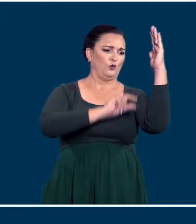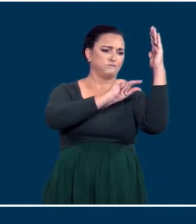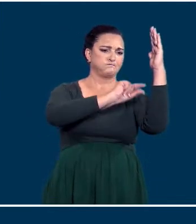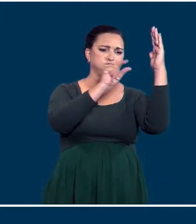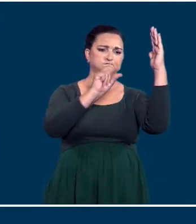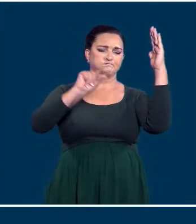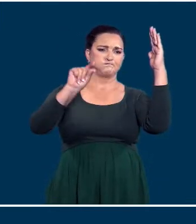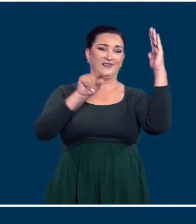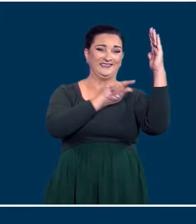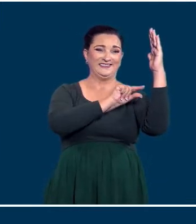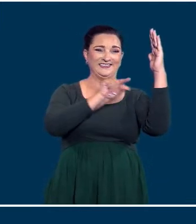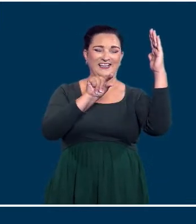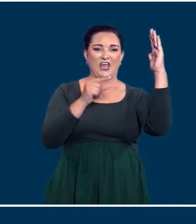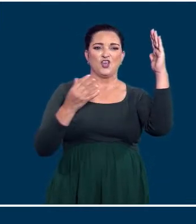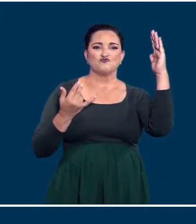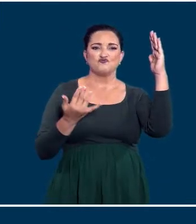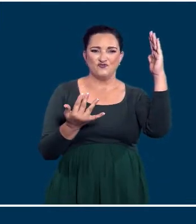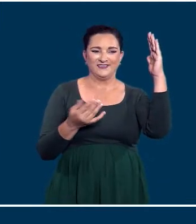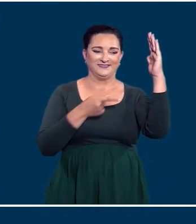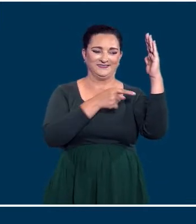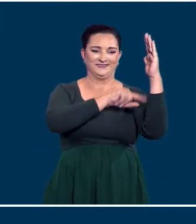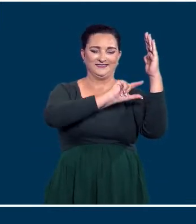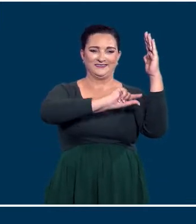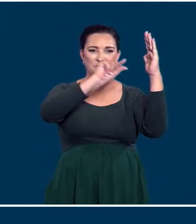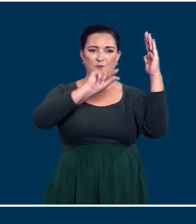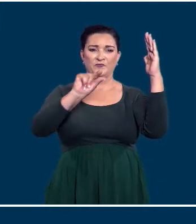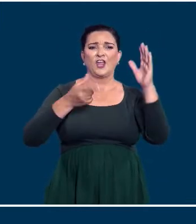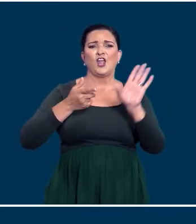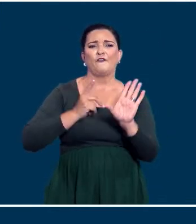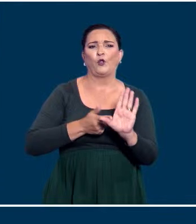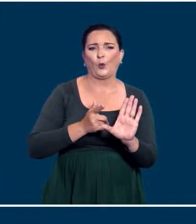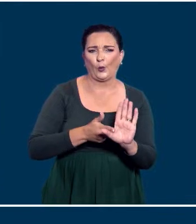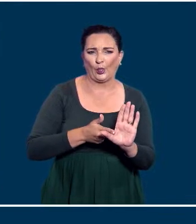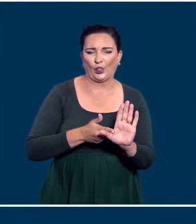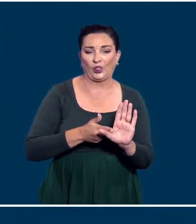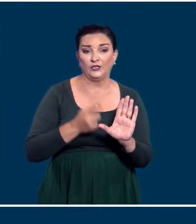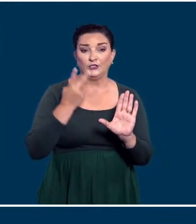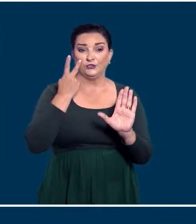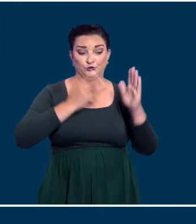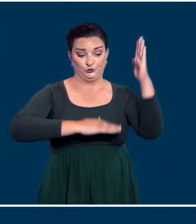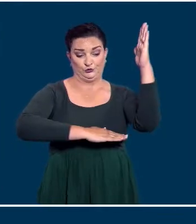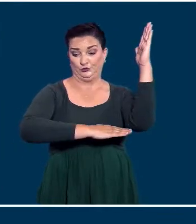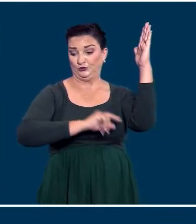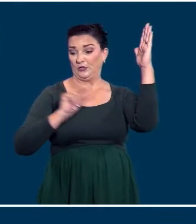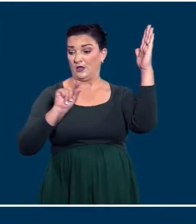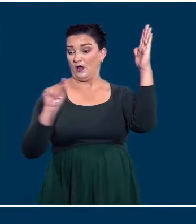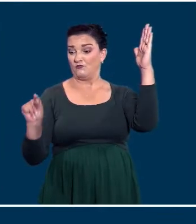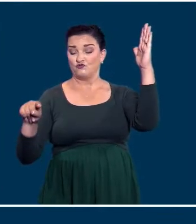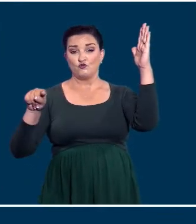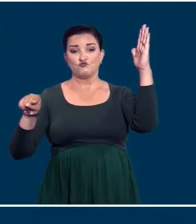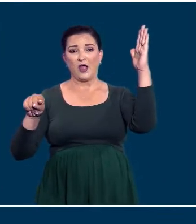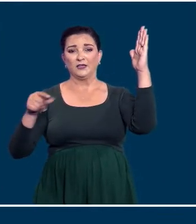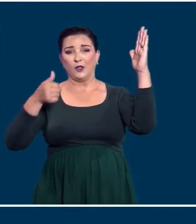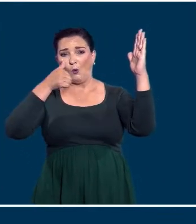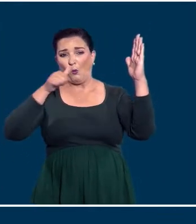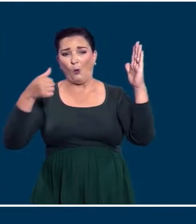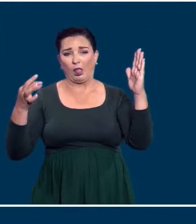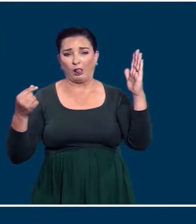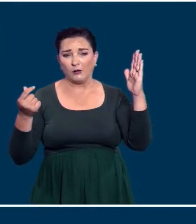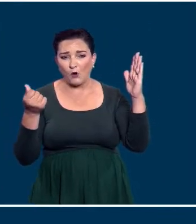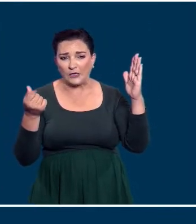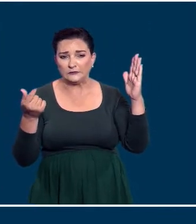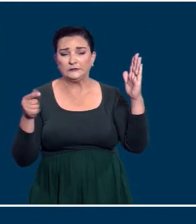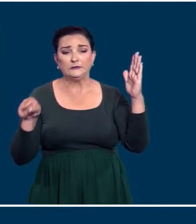fuel itself. And you can see on the far right-hand side how volatility in oil prices